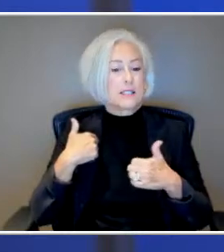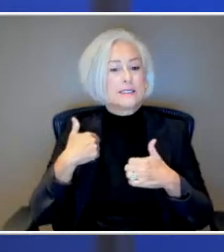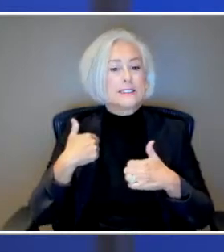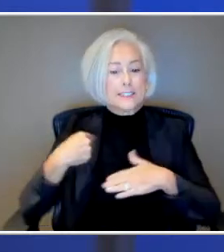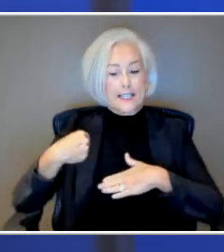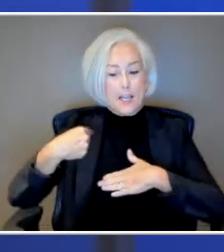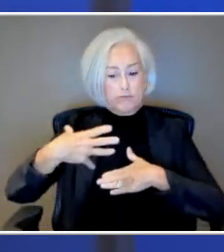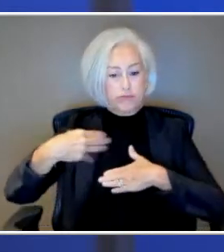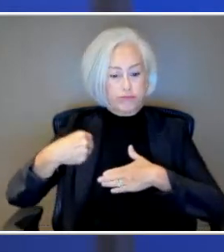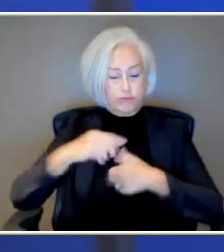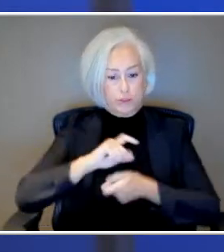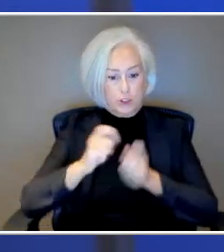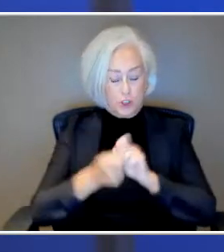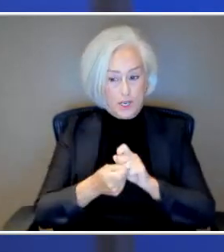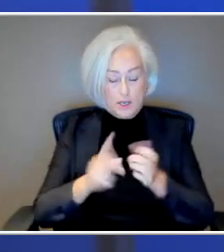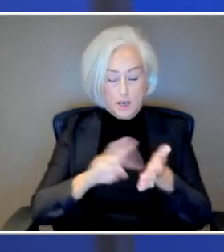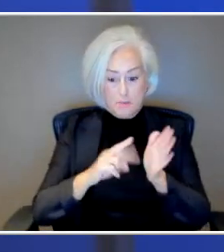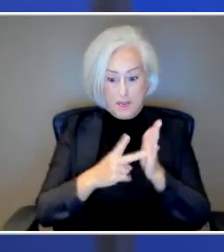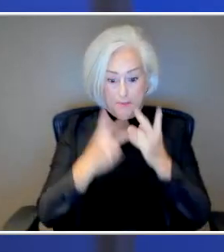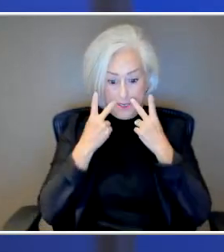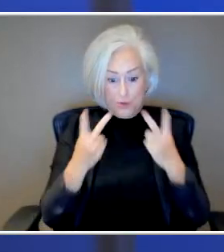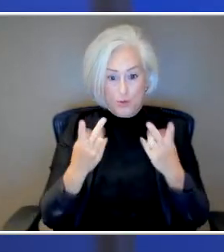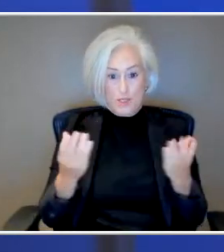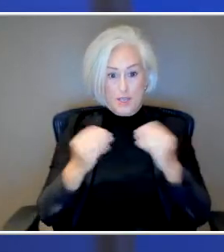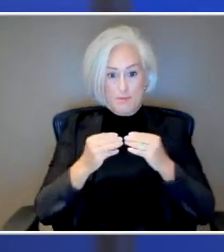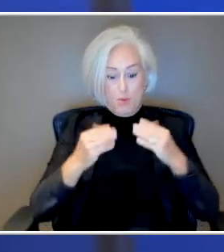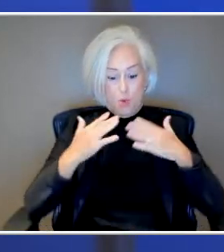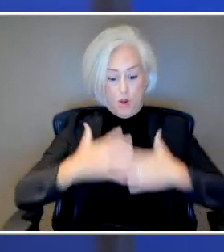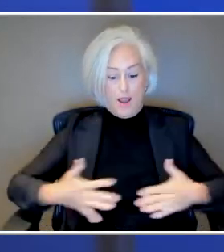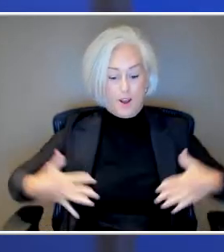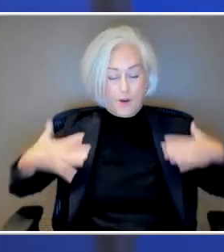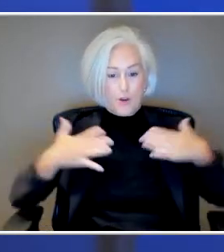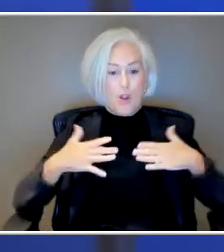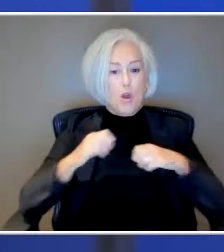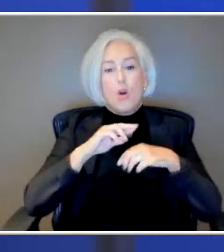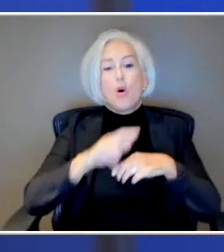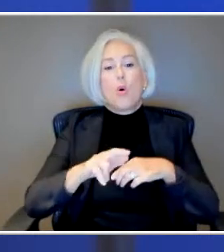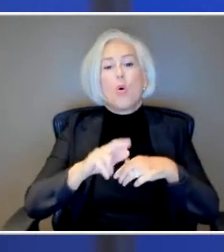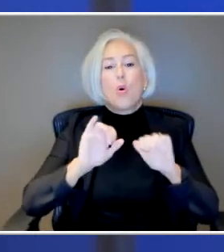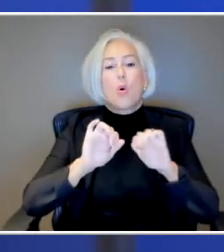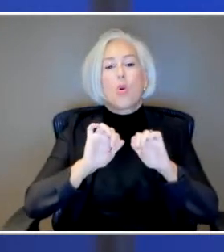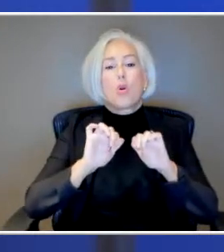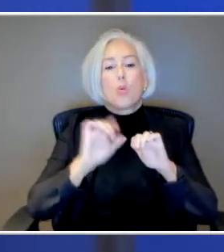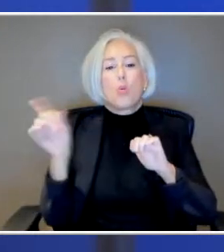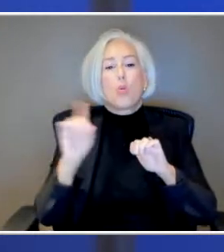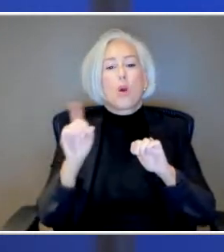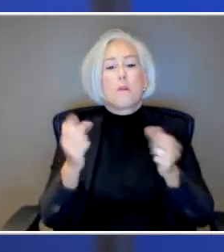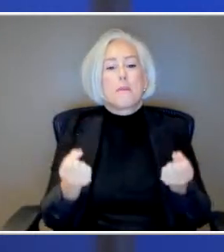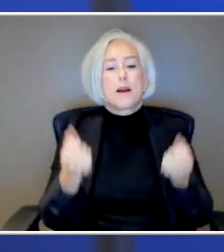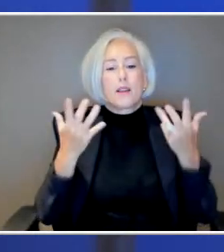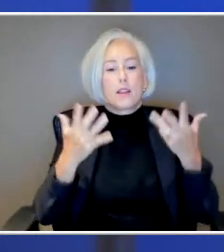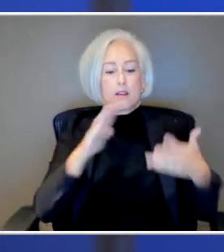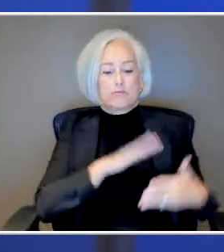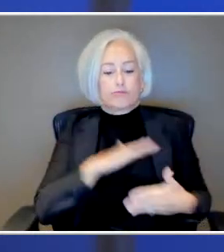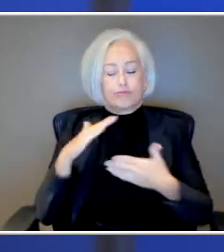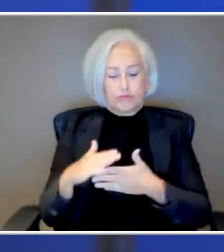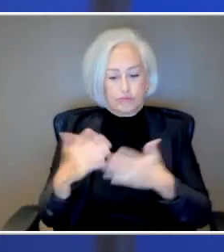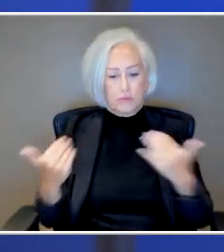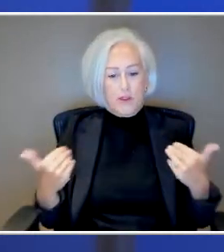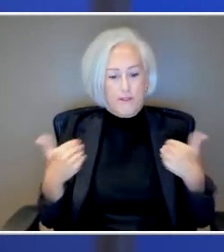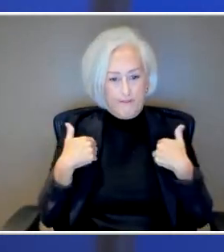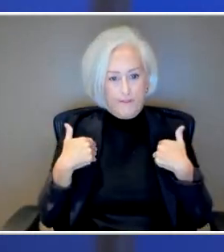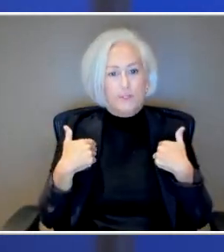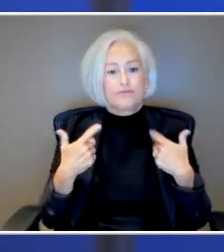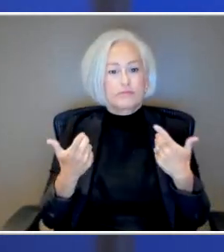that translated into a 41% change in the surgical recommendations. So that's like just getting us going. It is a